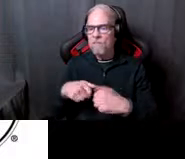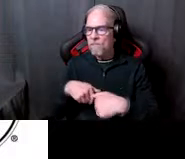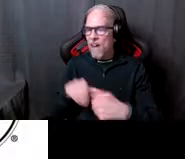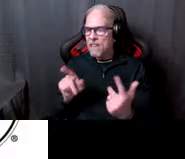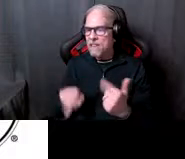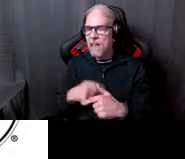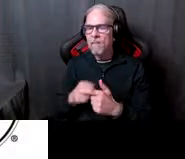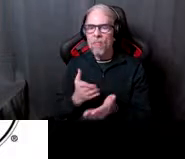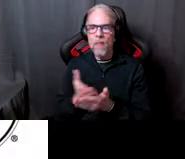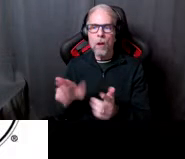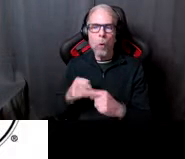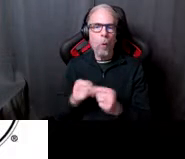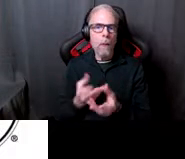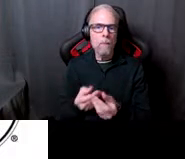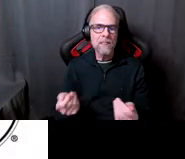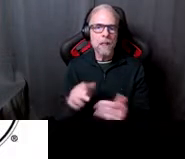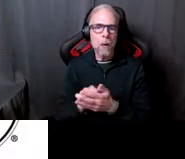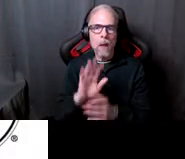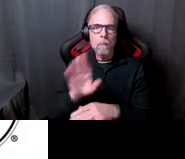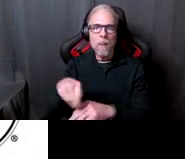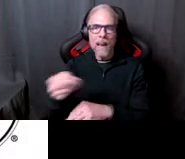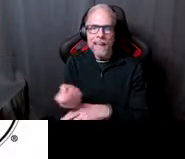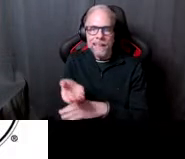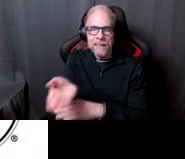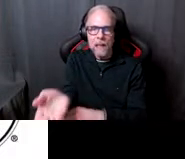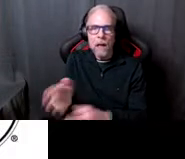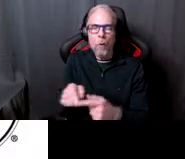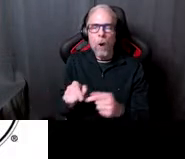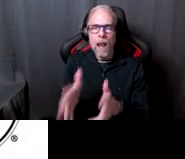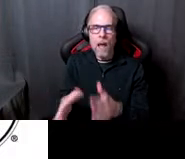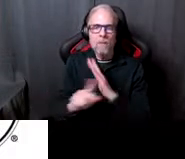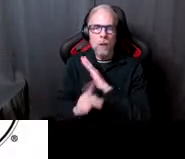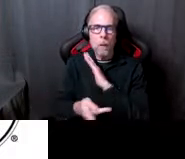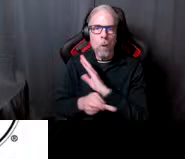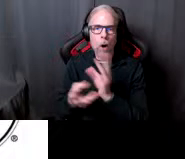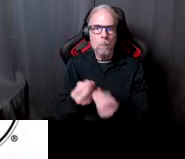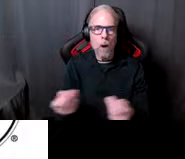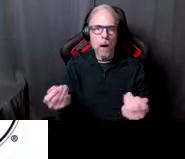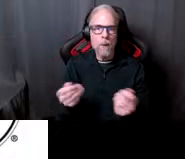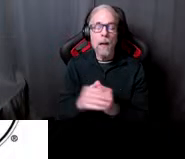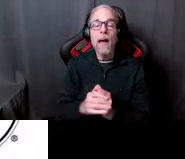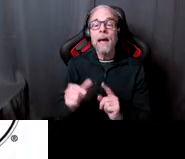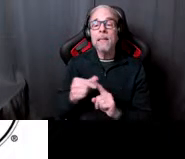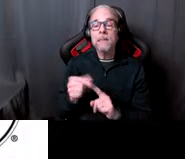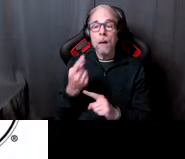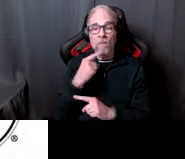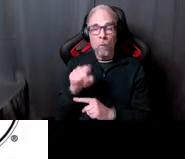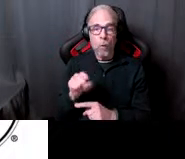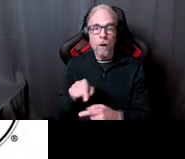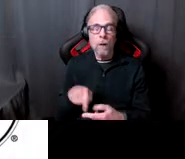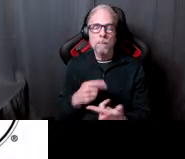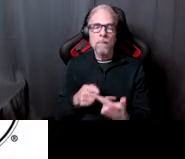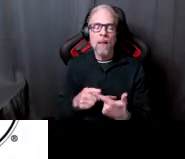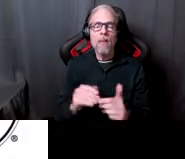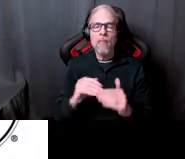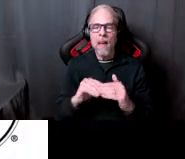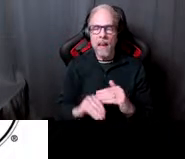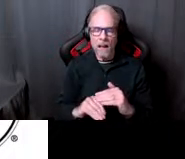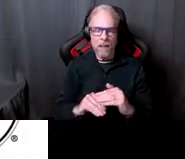property or material to be placed or left at a park property, except for, and then